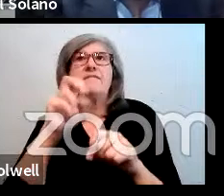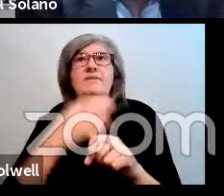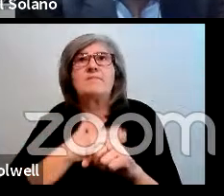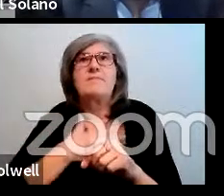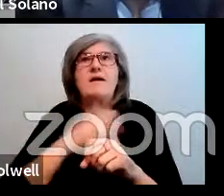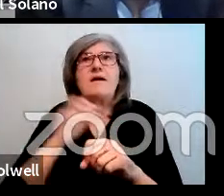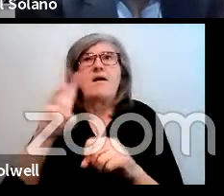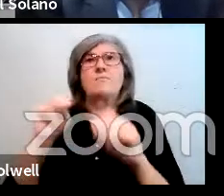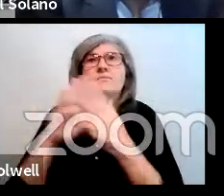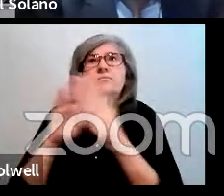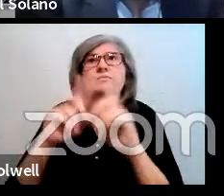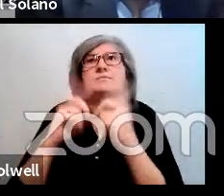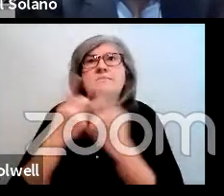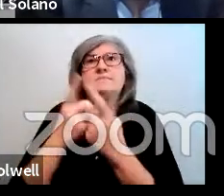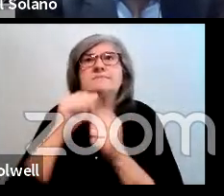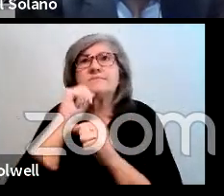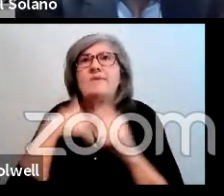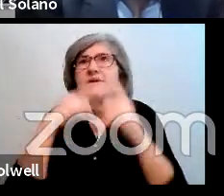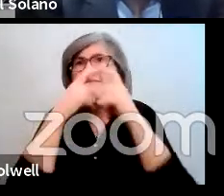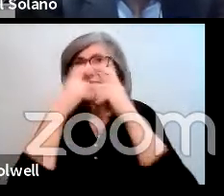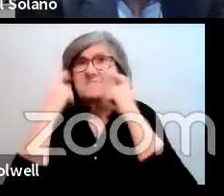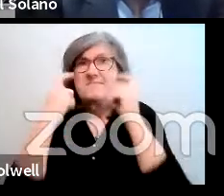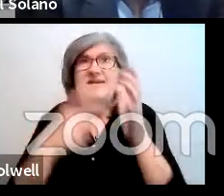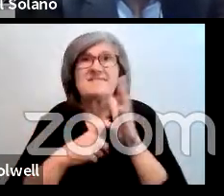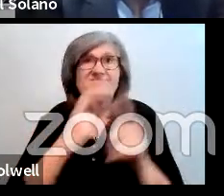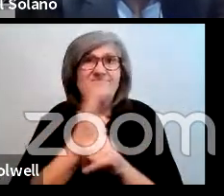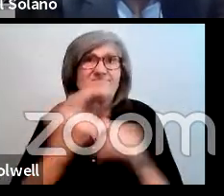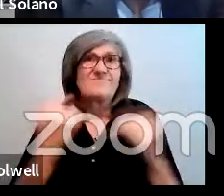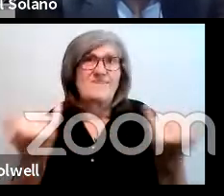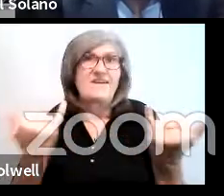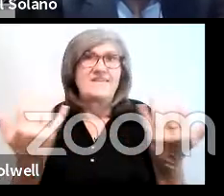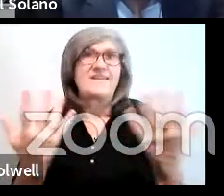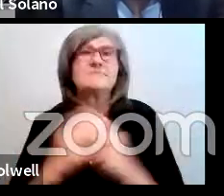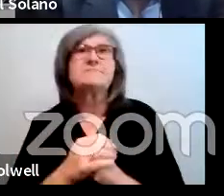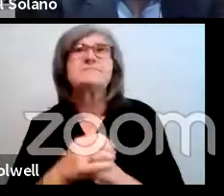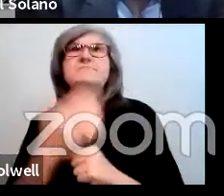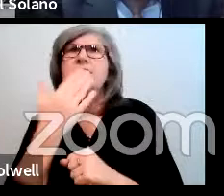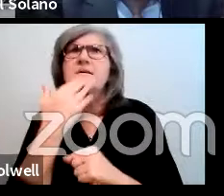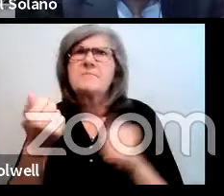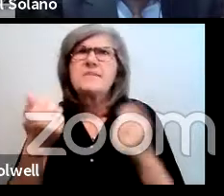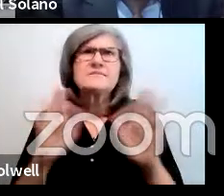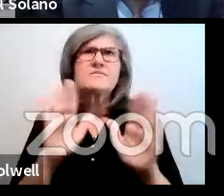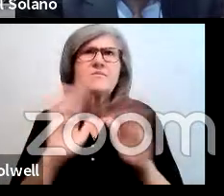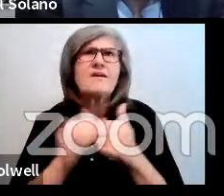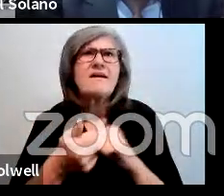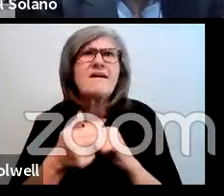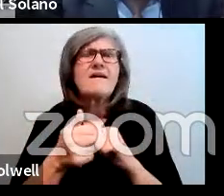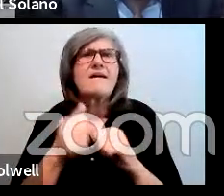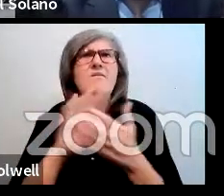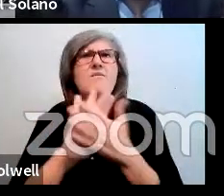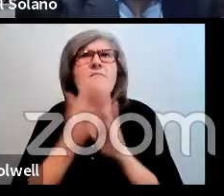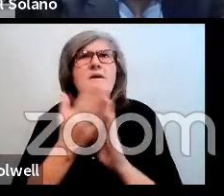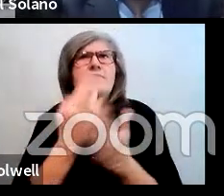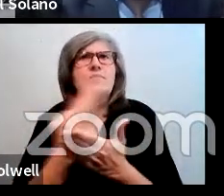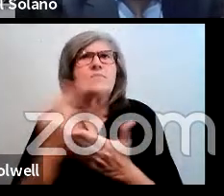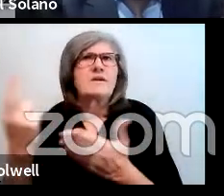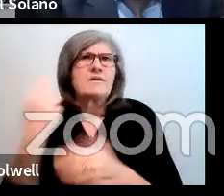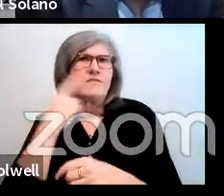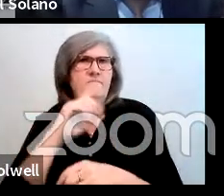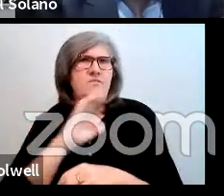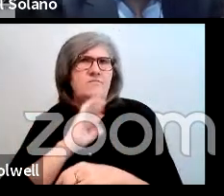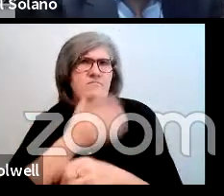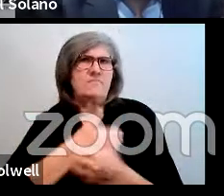district doesn't have a mask mandate at this point. So what is the best way to be a resource for our school boards